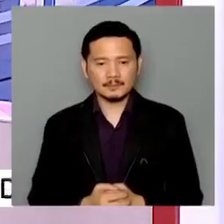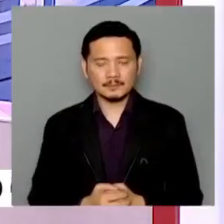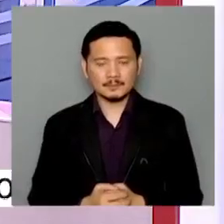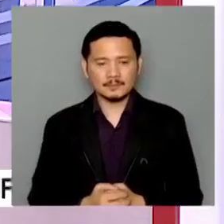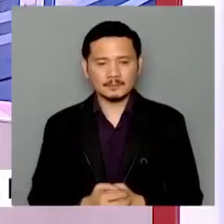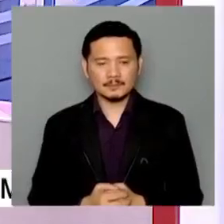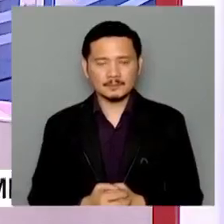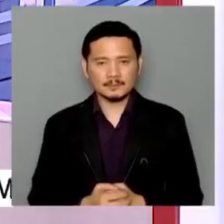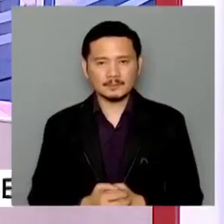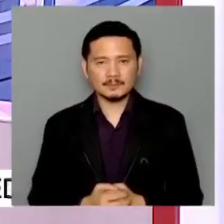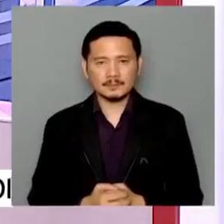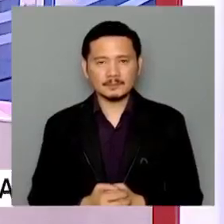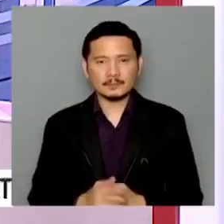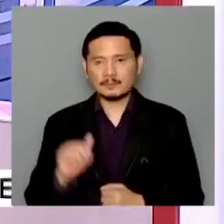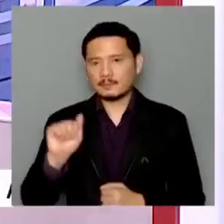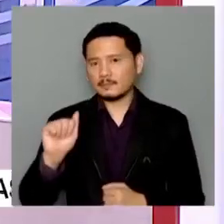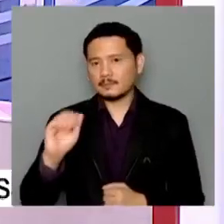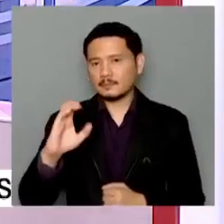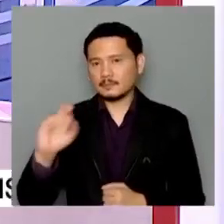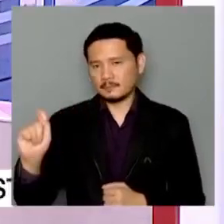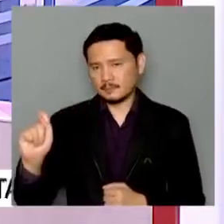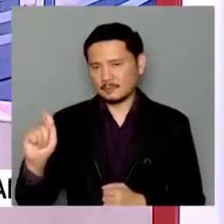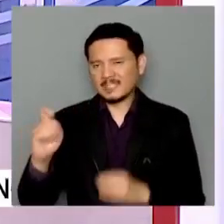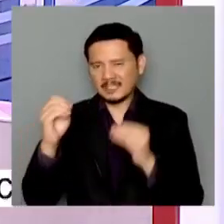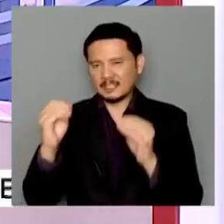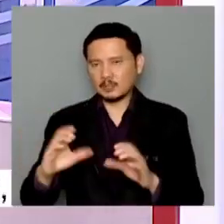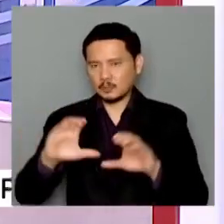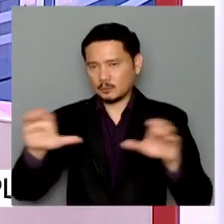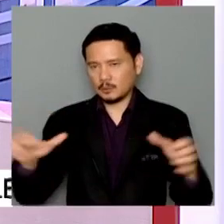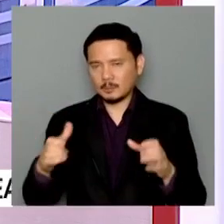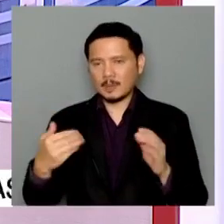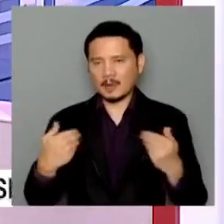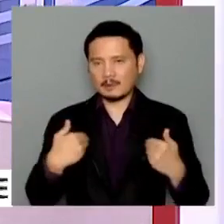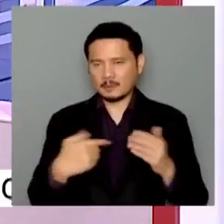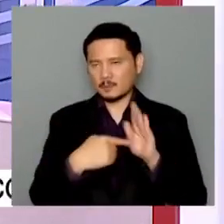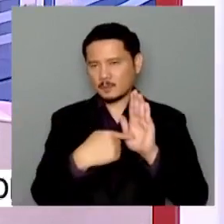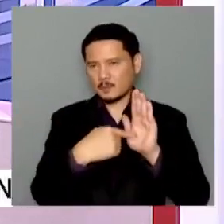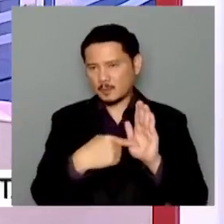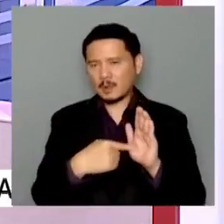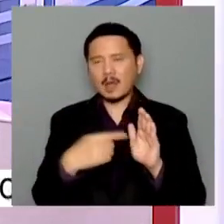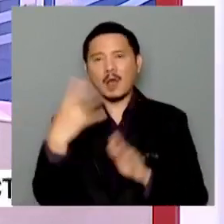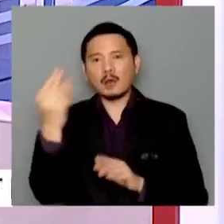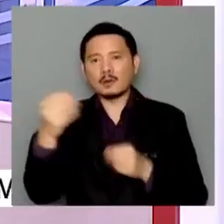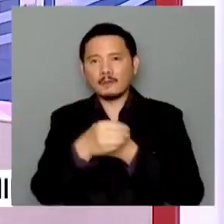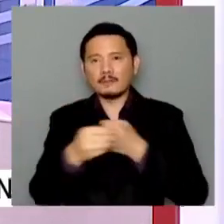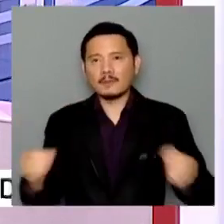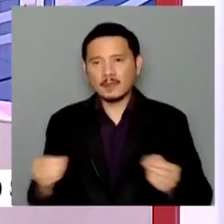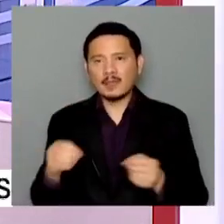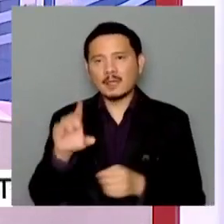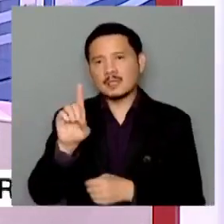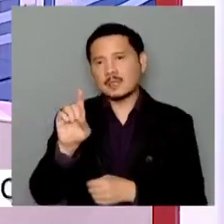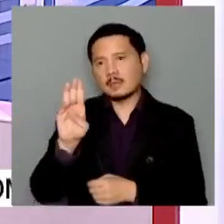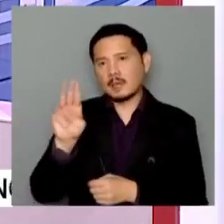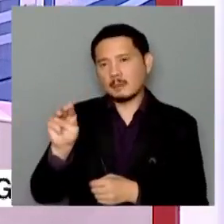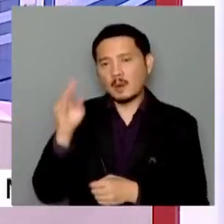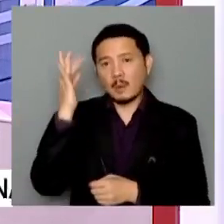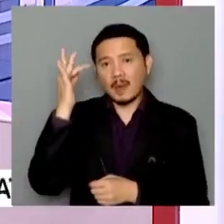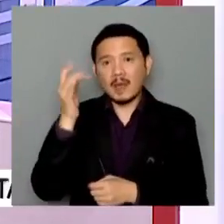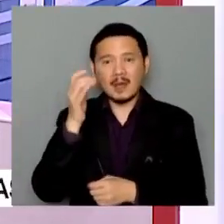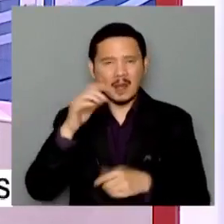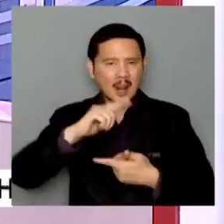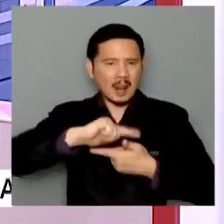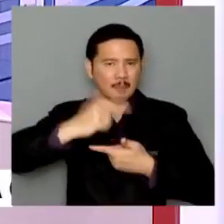The Alliance of Concerned Teachers held a protest outside the Department of Budget and Management over the laptops provided to teachers that were found